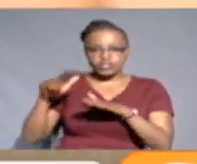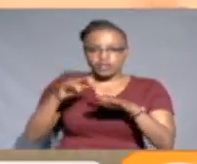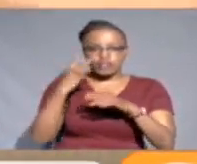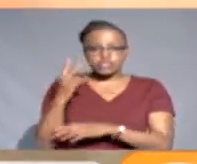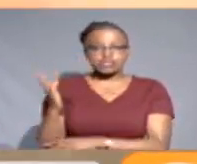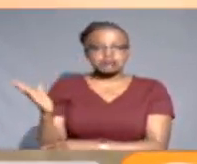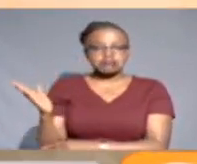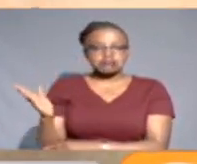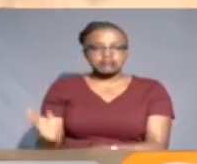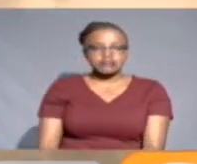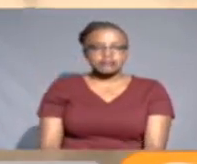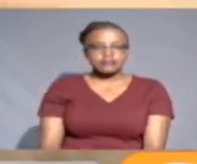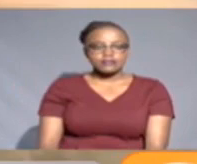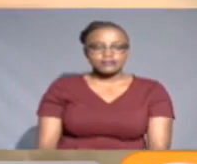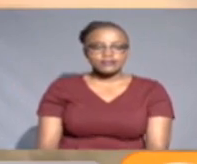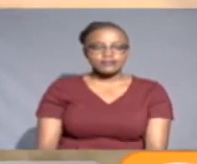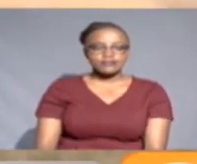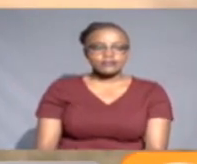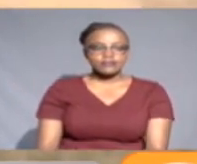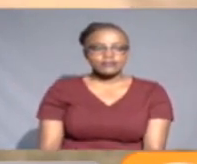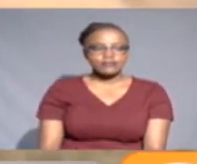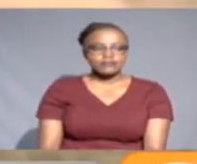that.